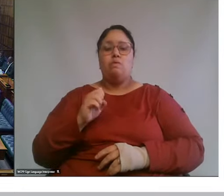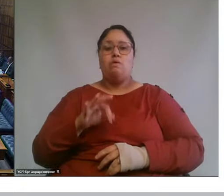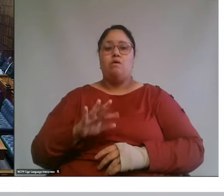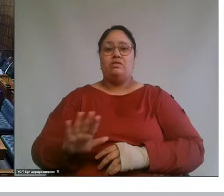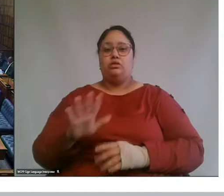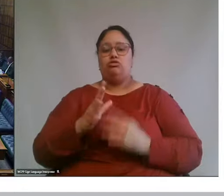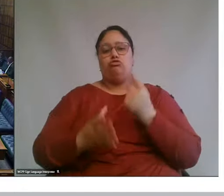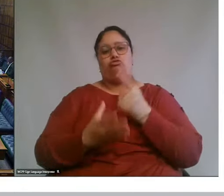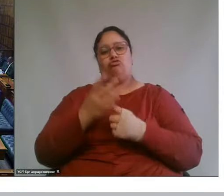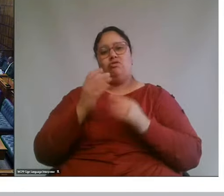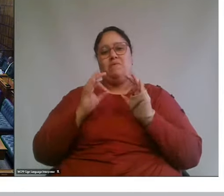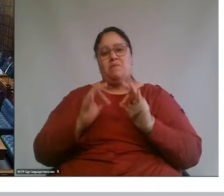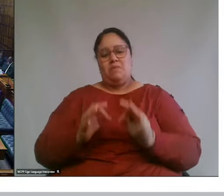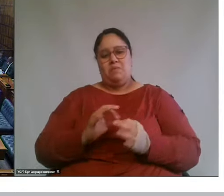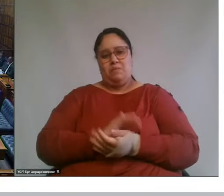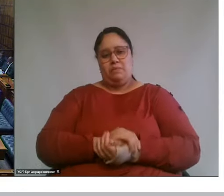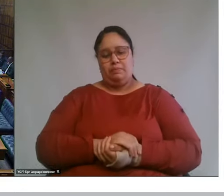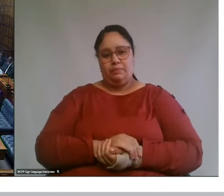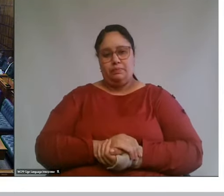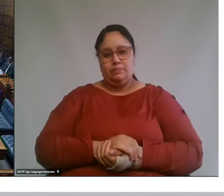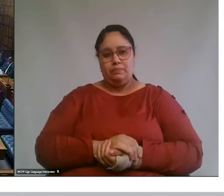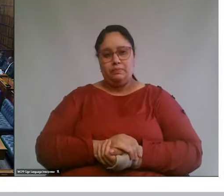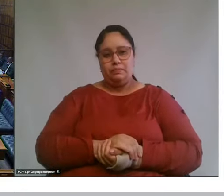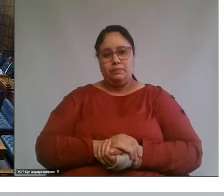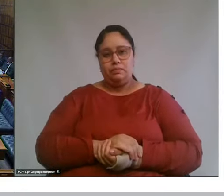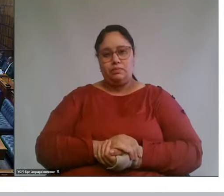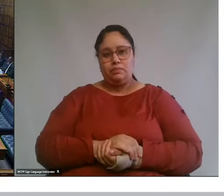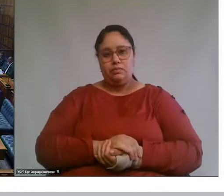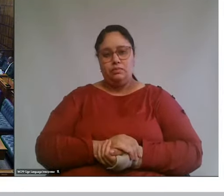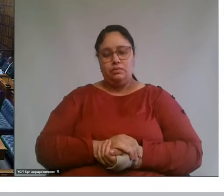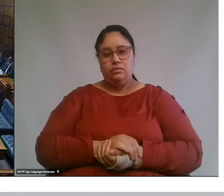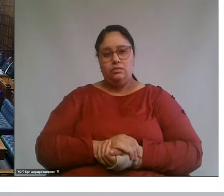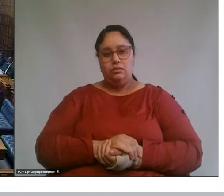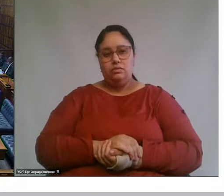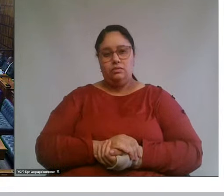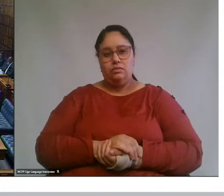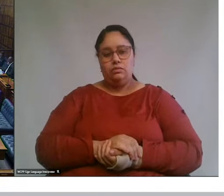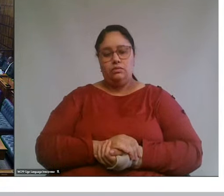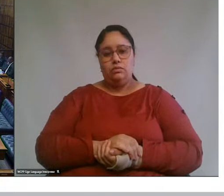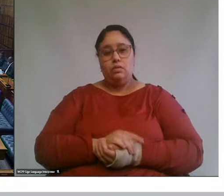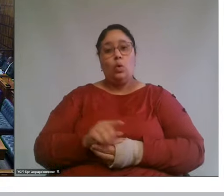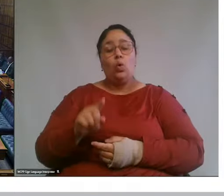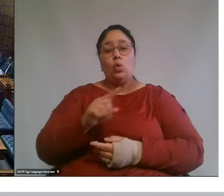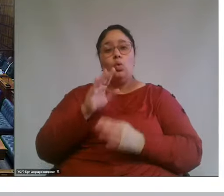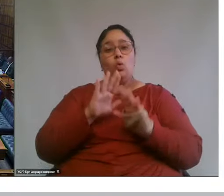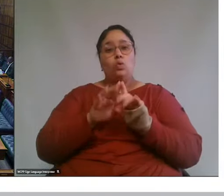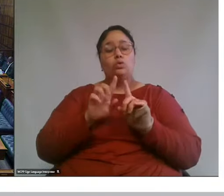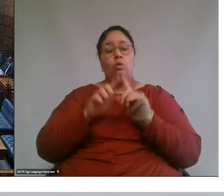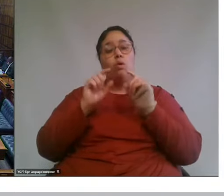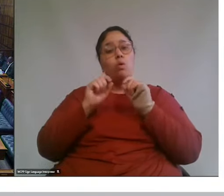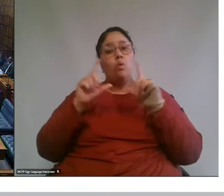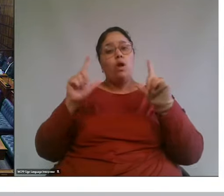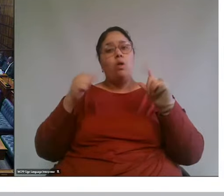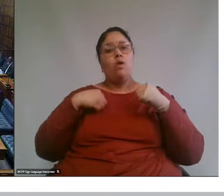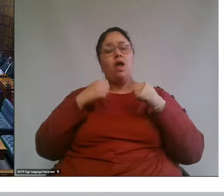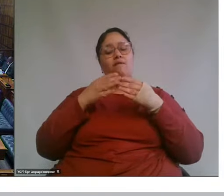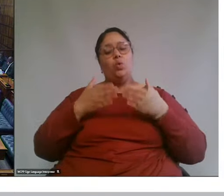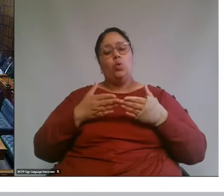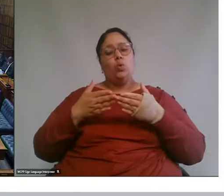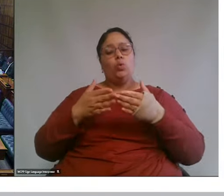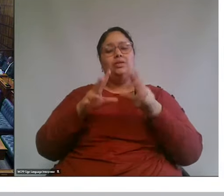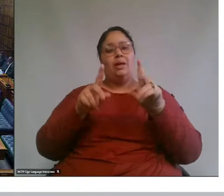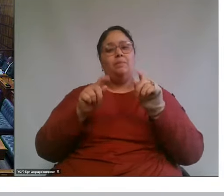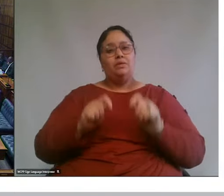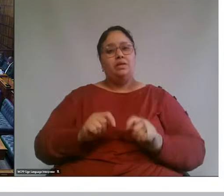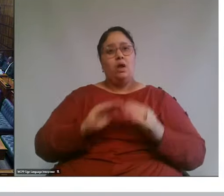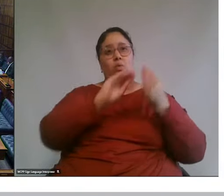that achievement um and we also uh I think you're aware that we have Cru cave town where we bring the cruise